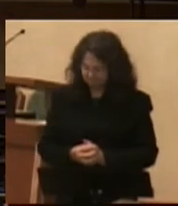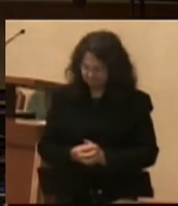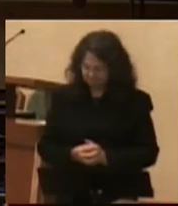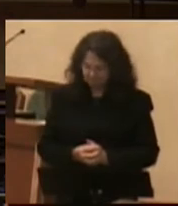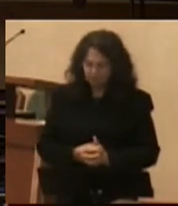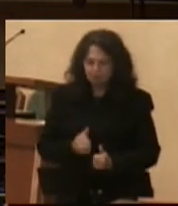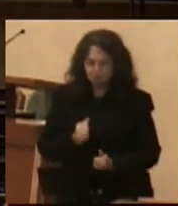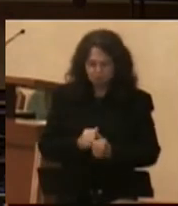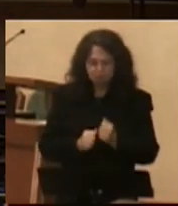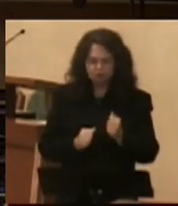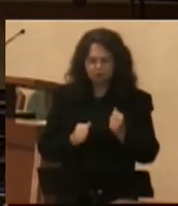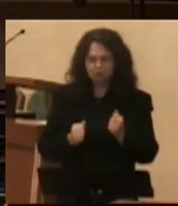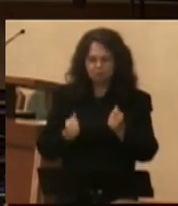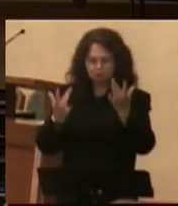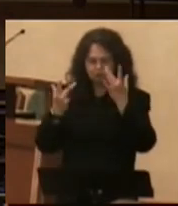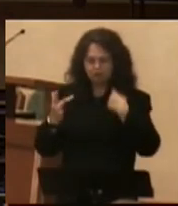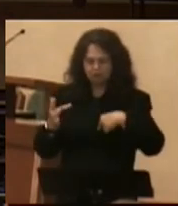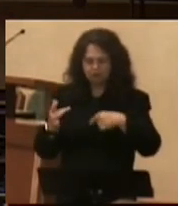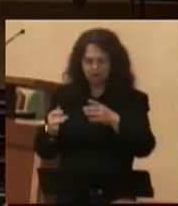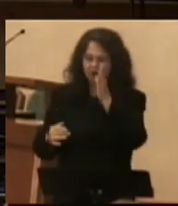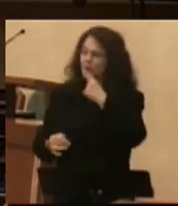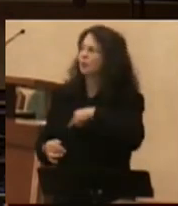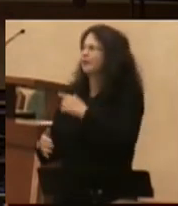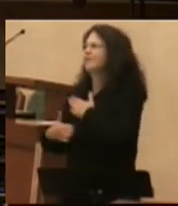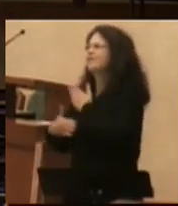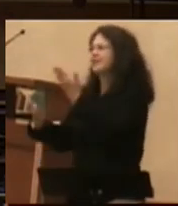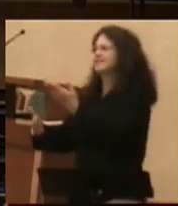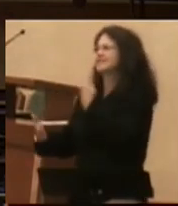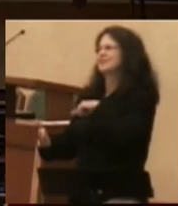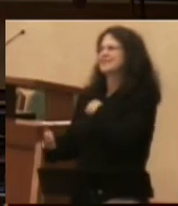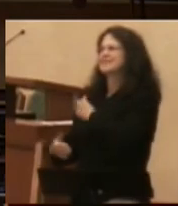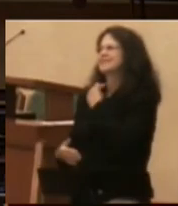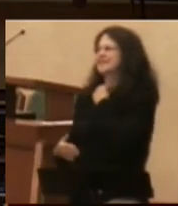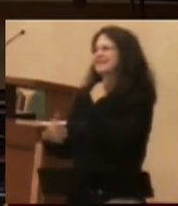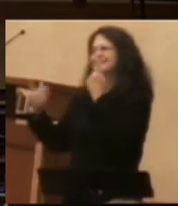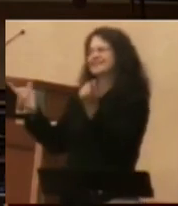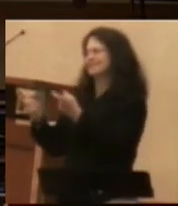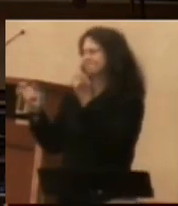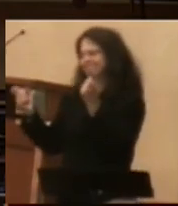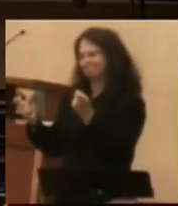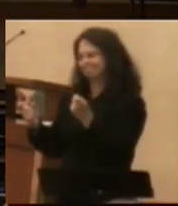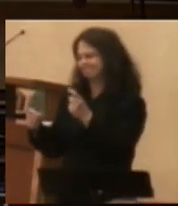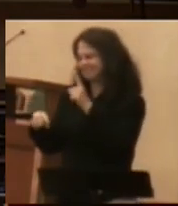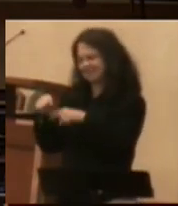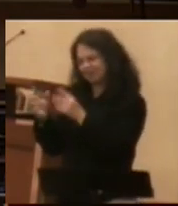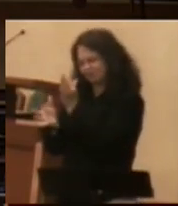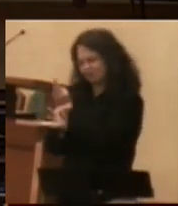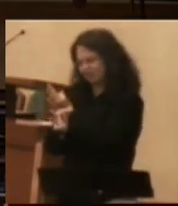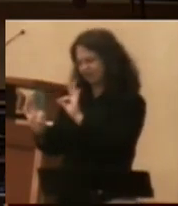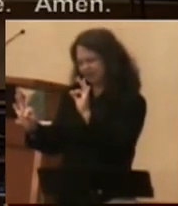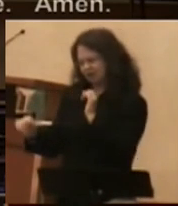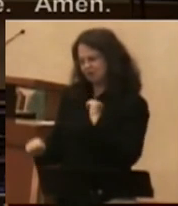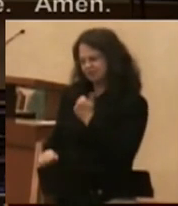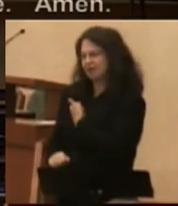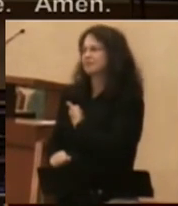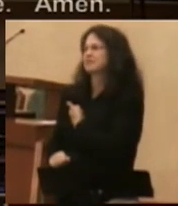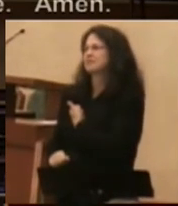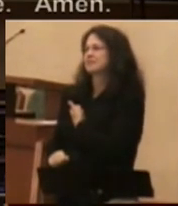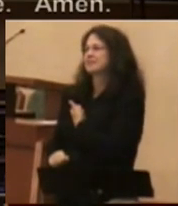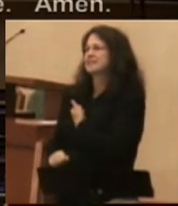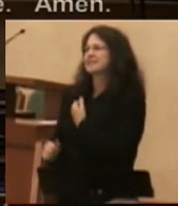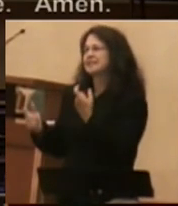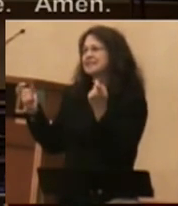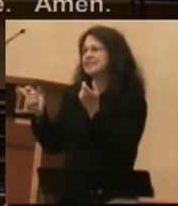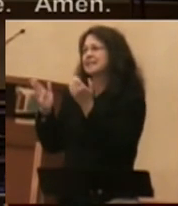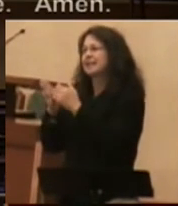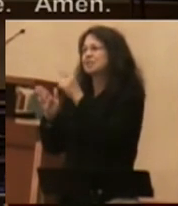Most merciful God, we confess that we are captive to sin and cannot free ourselves. We have